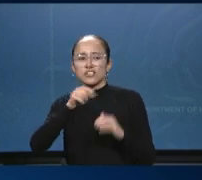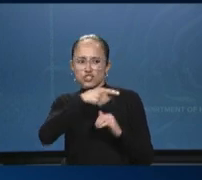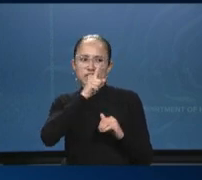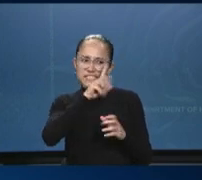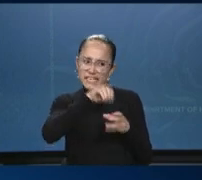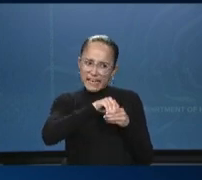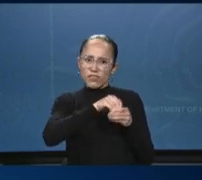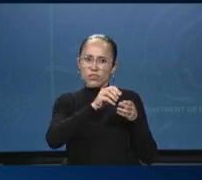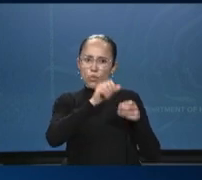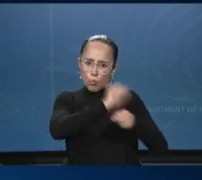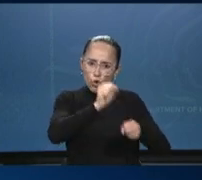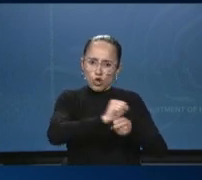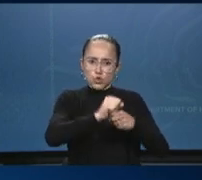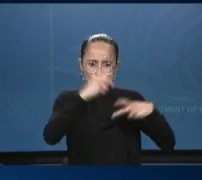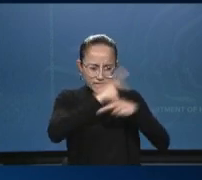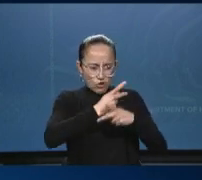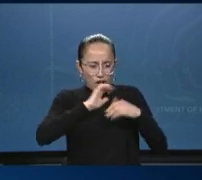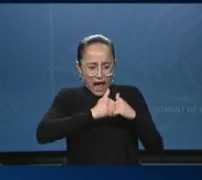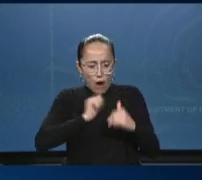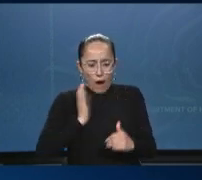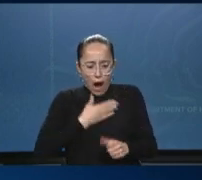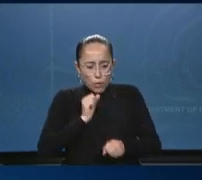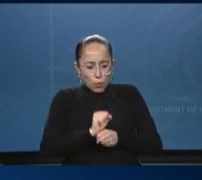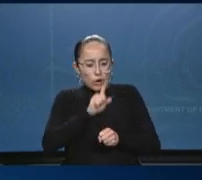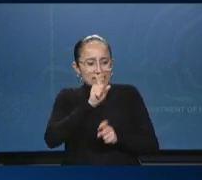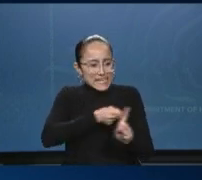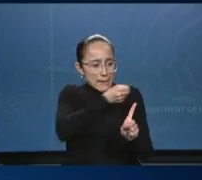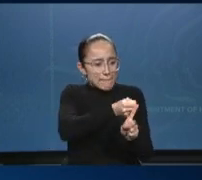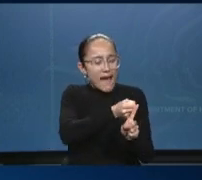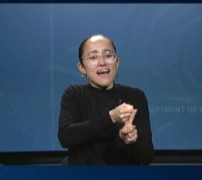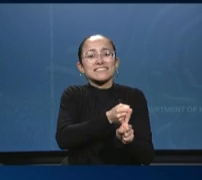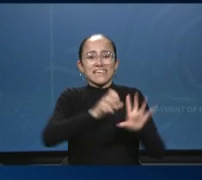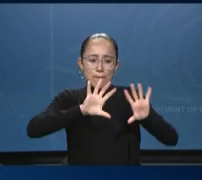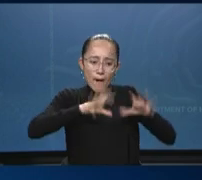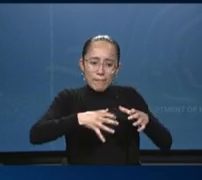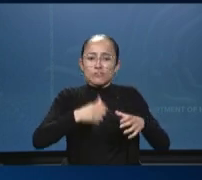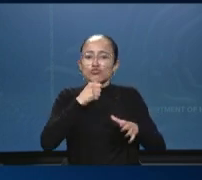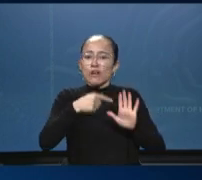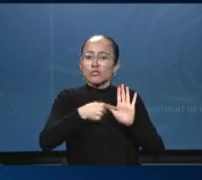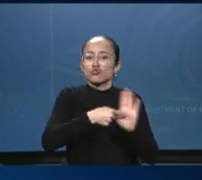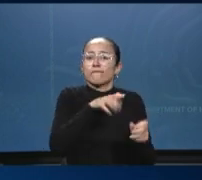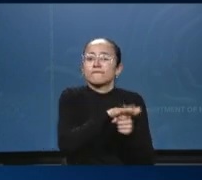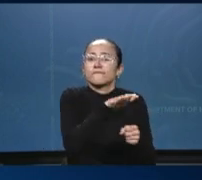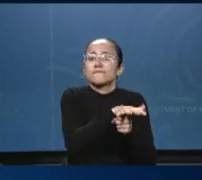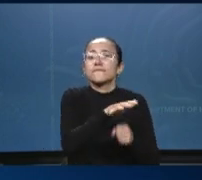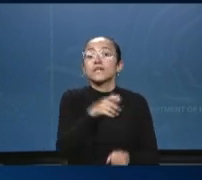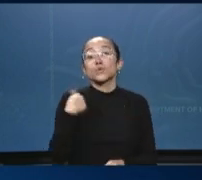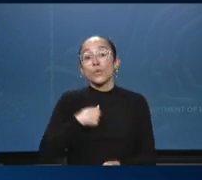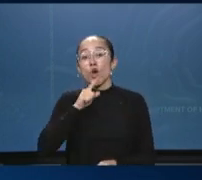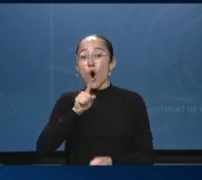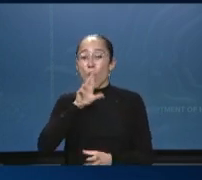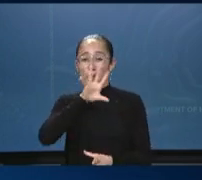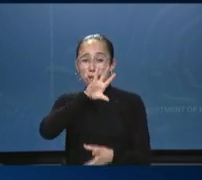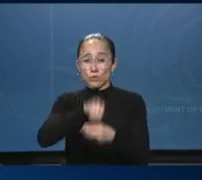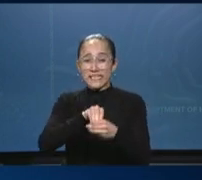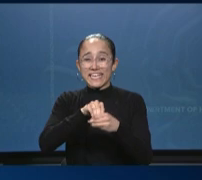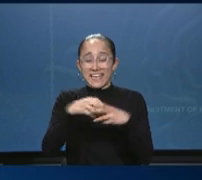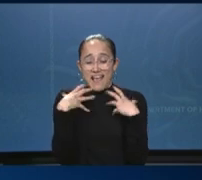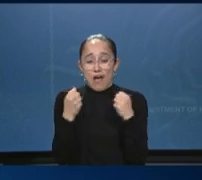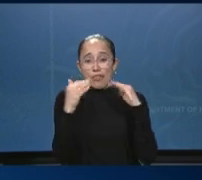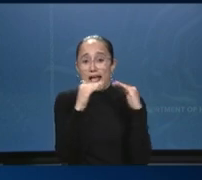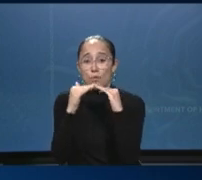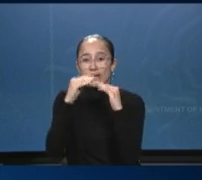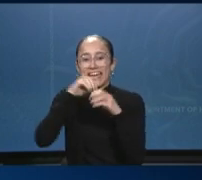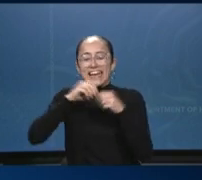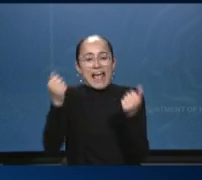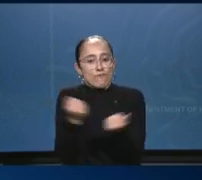impacts underserved populations. And so we are building in elements of health equity into everything we do, from development of models